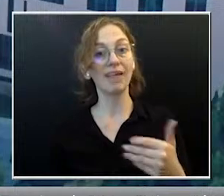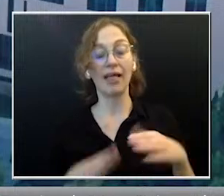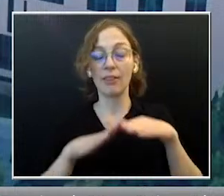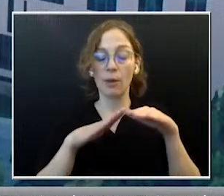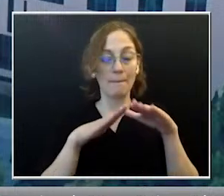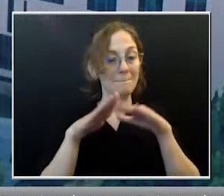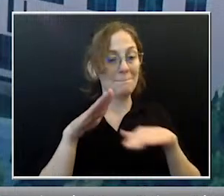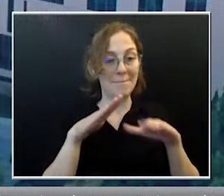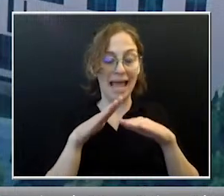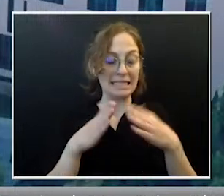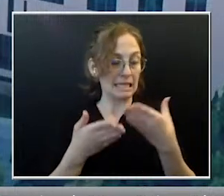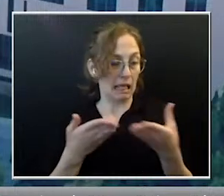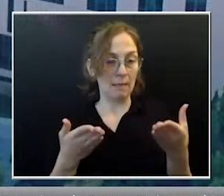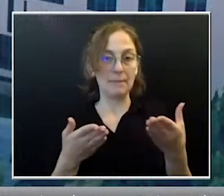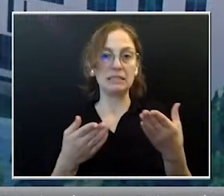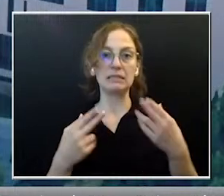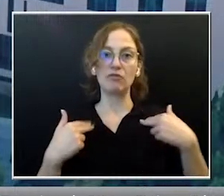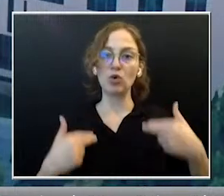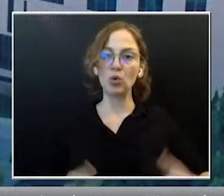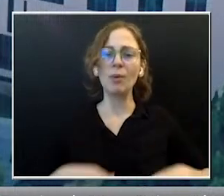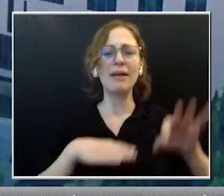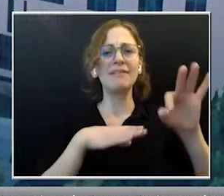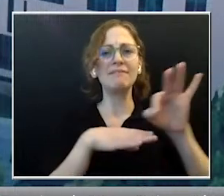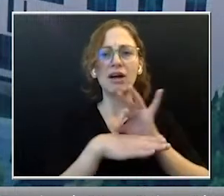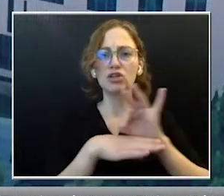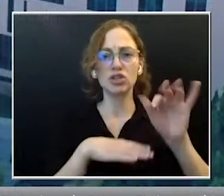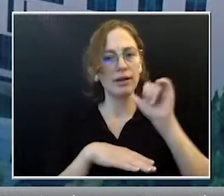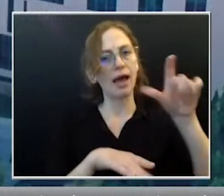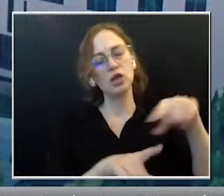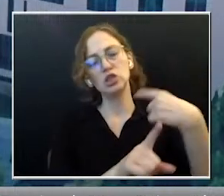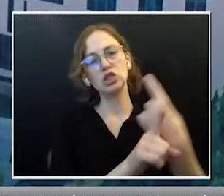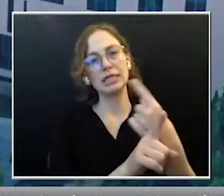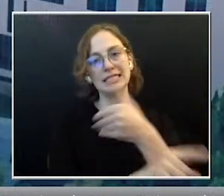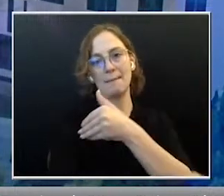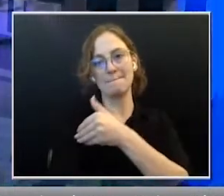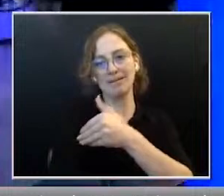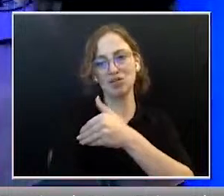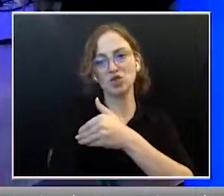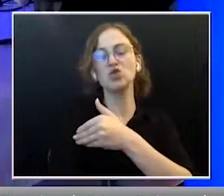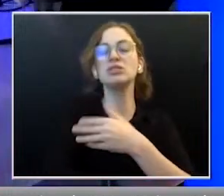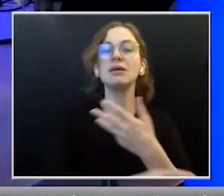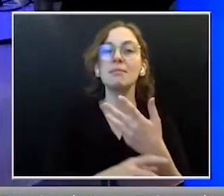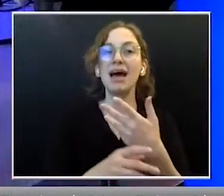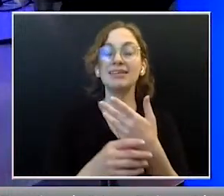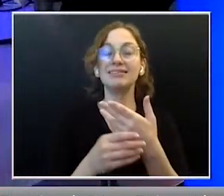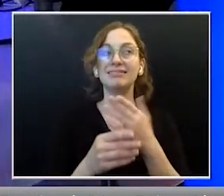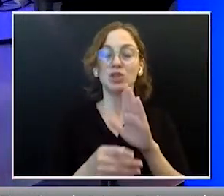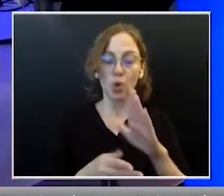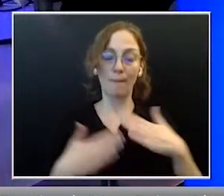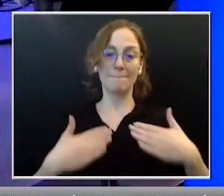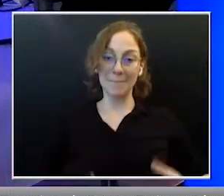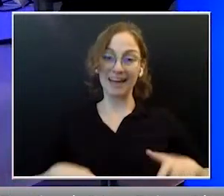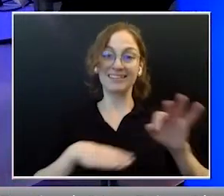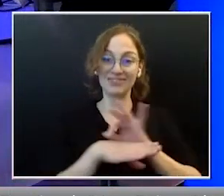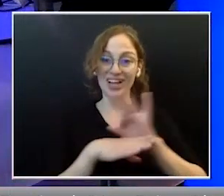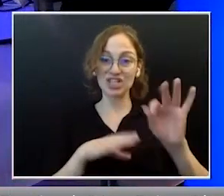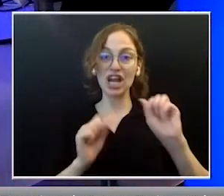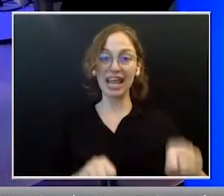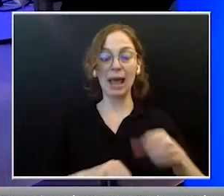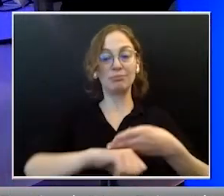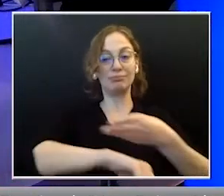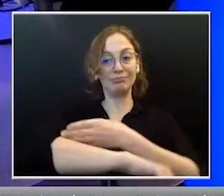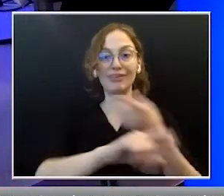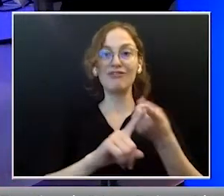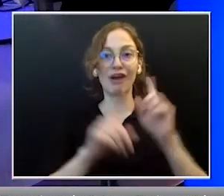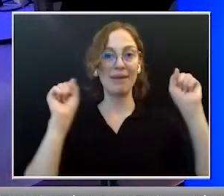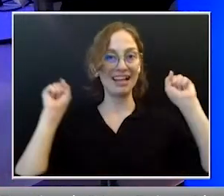human function beyond just your muscles that are changed by exercise. I see everyone nodding their